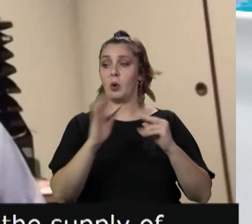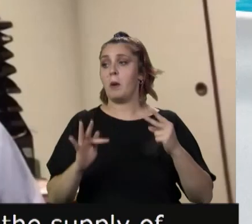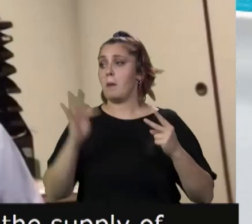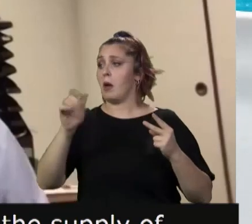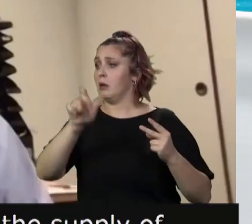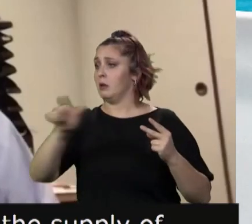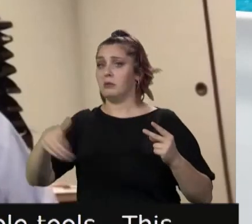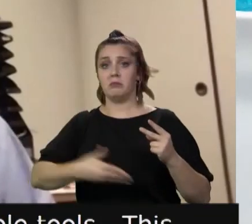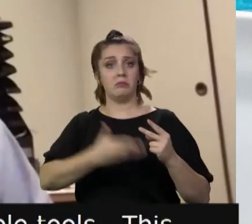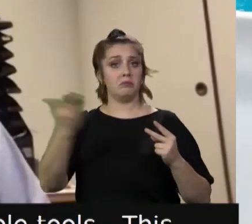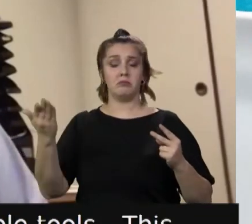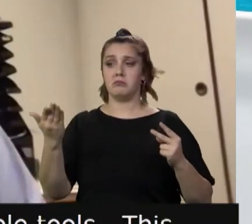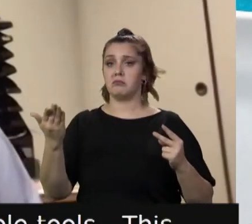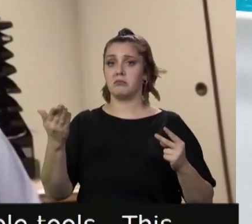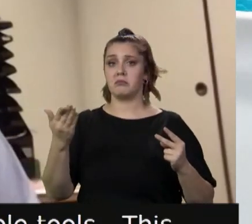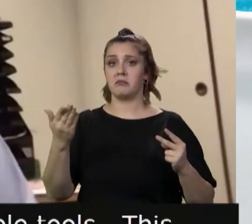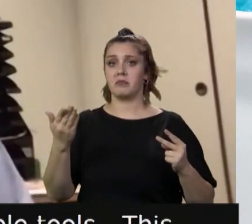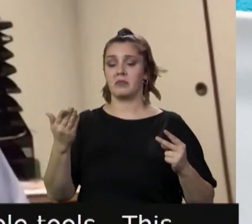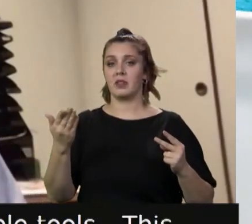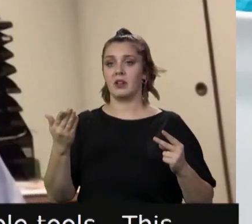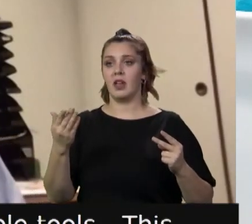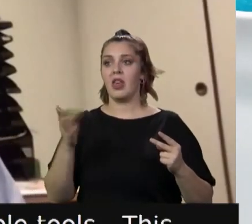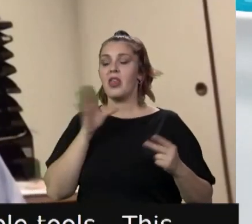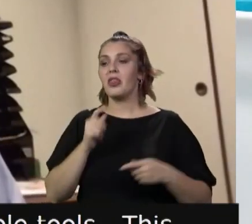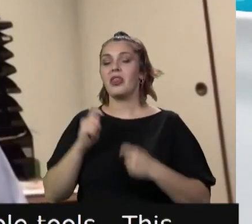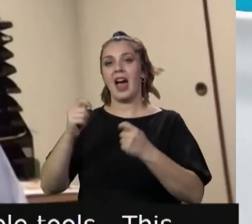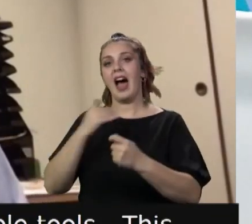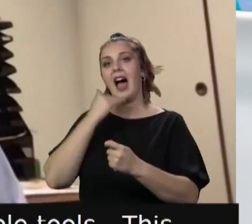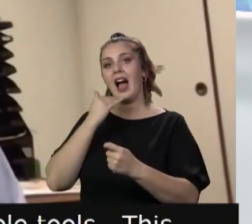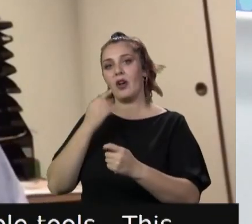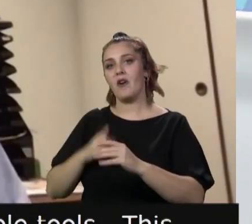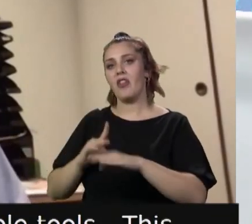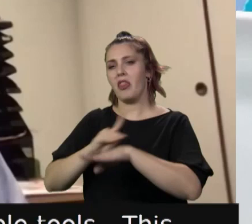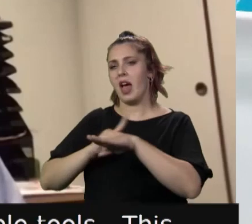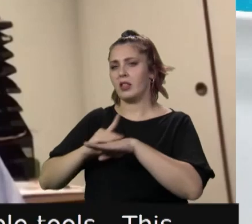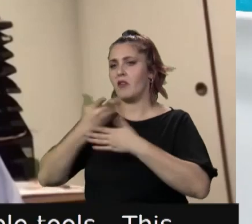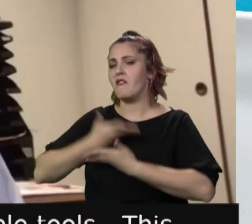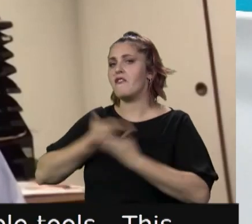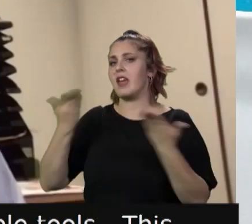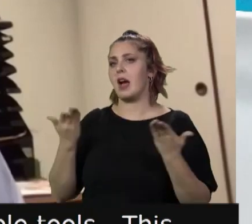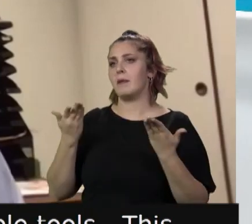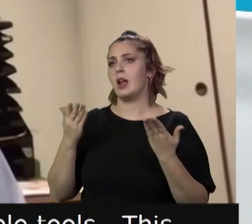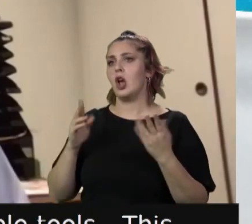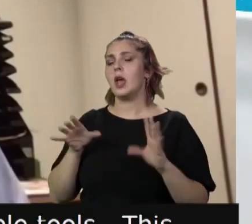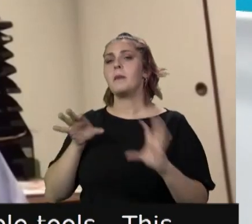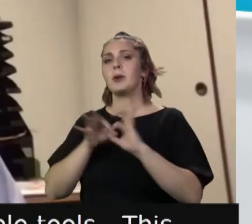EASPD and their members, but to anyone involved.